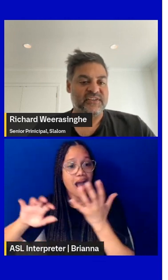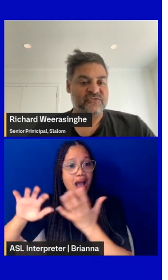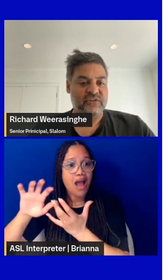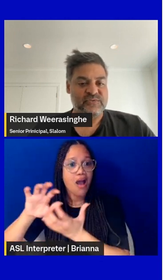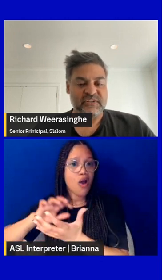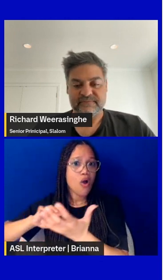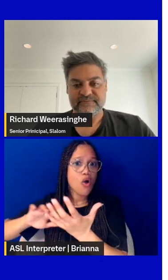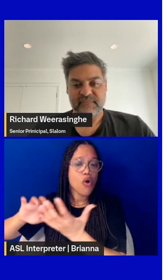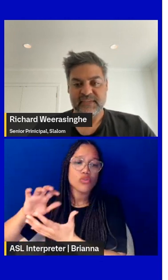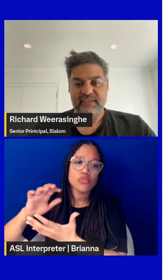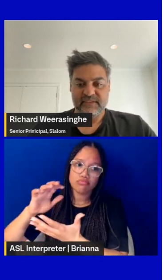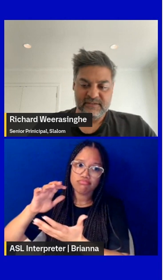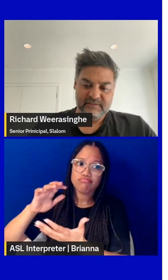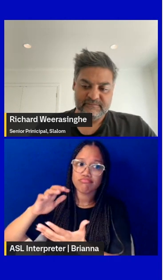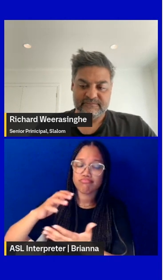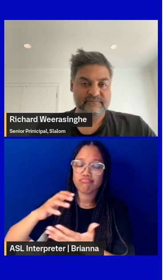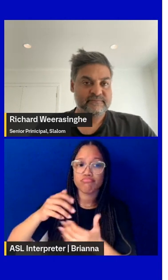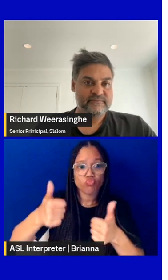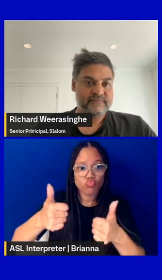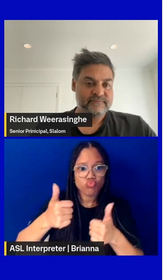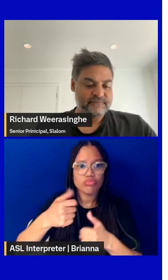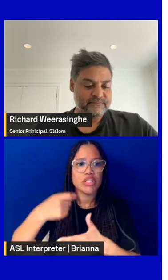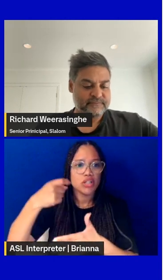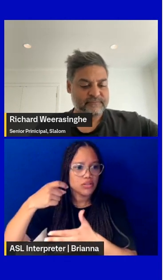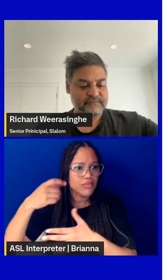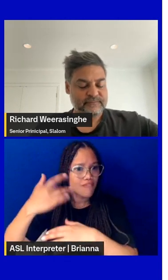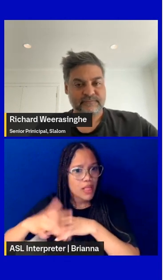costs under control as well.